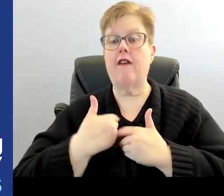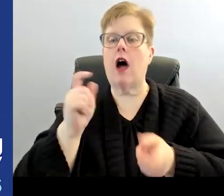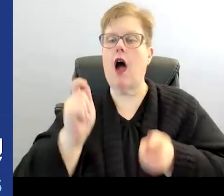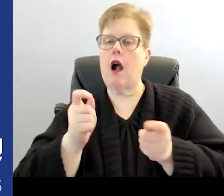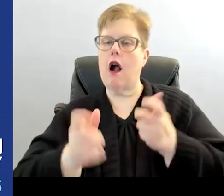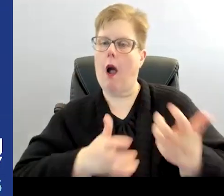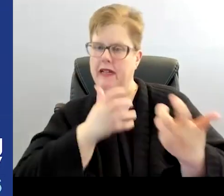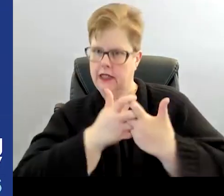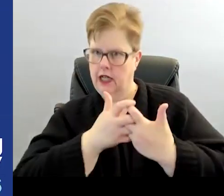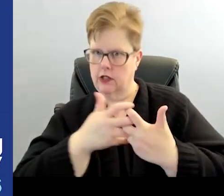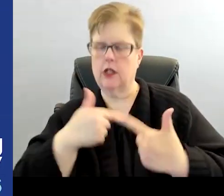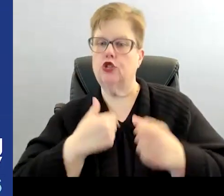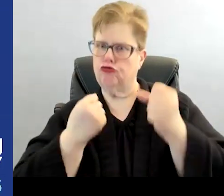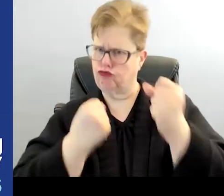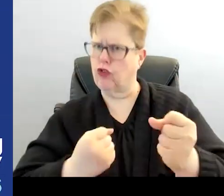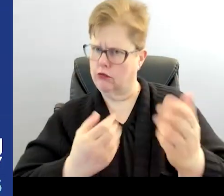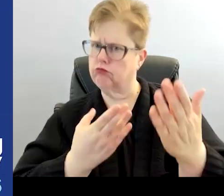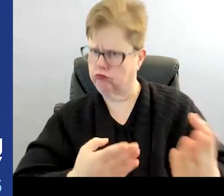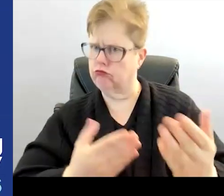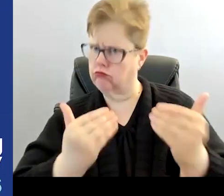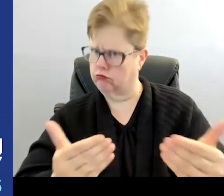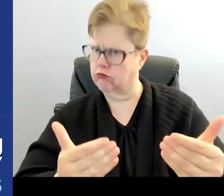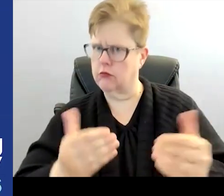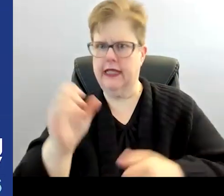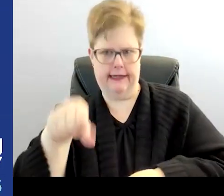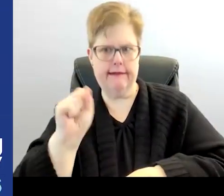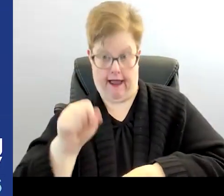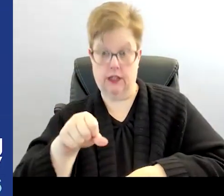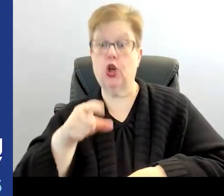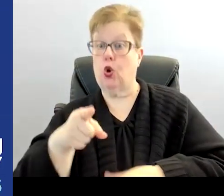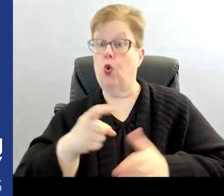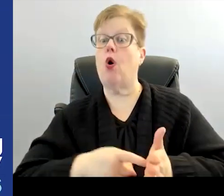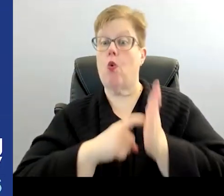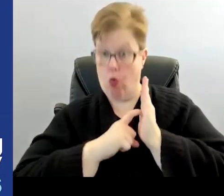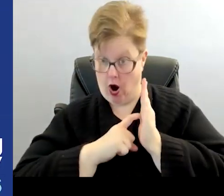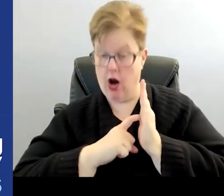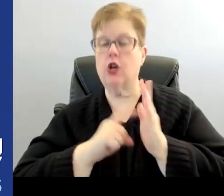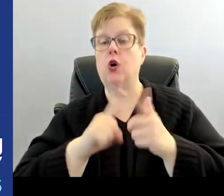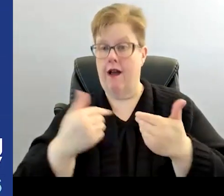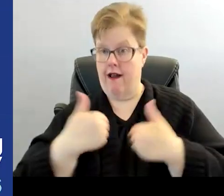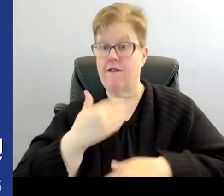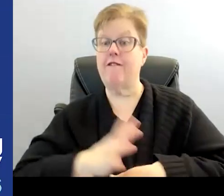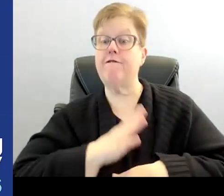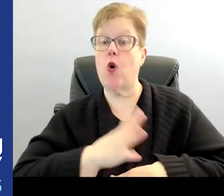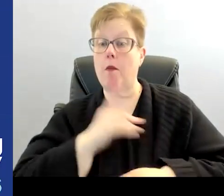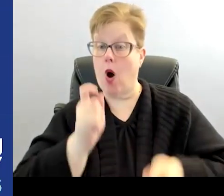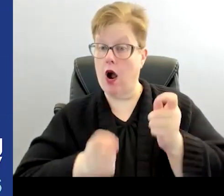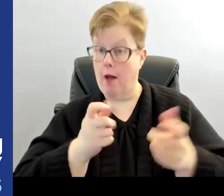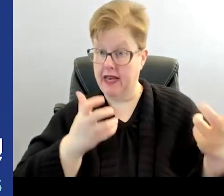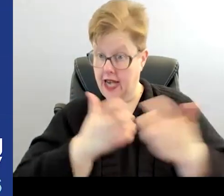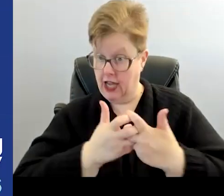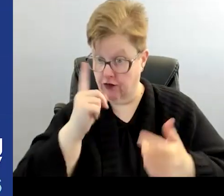accommodations, which I strongly suggest, yes, you are required in order to have formal accommodations for your